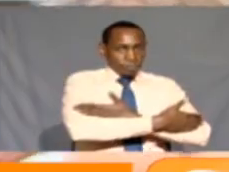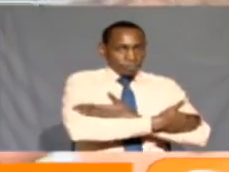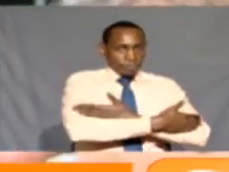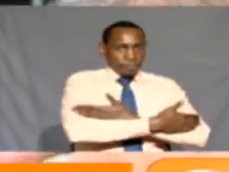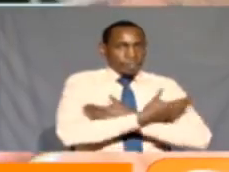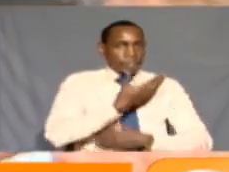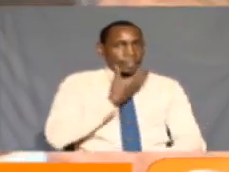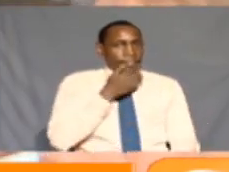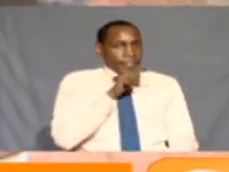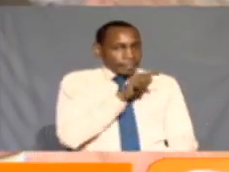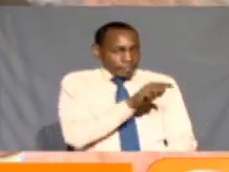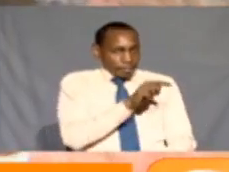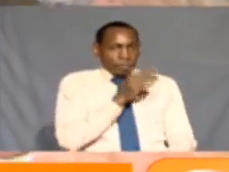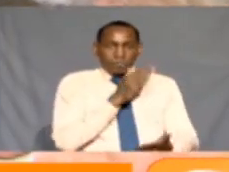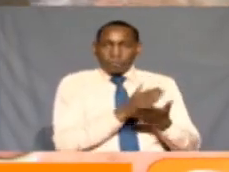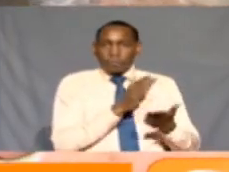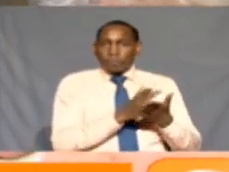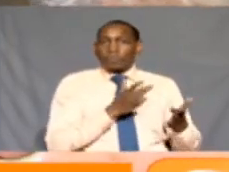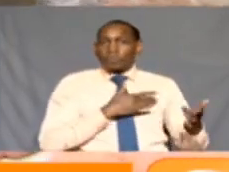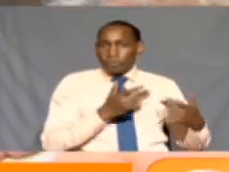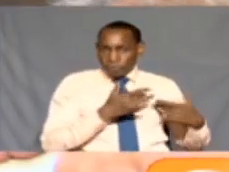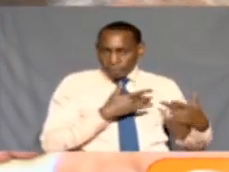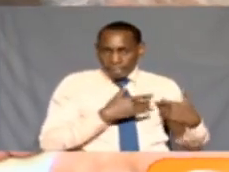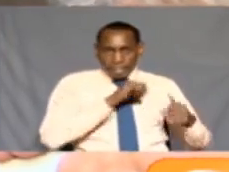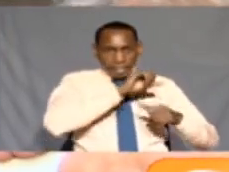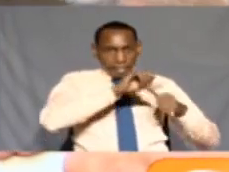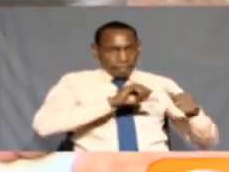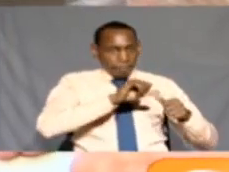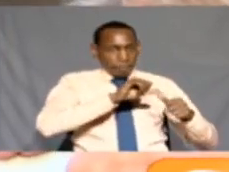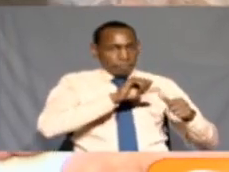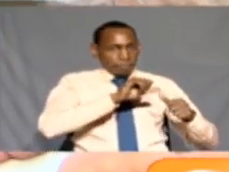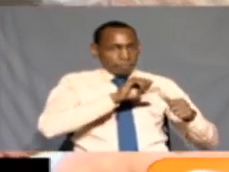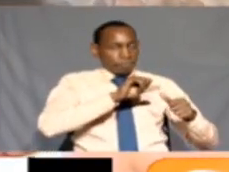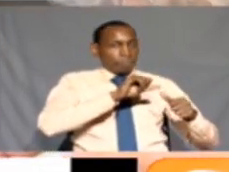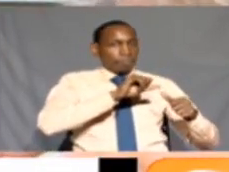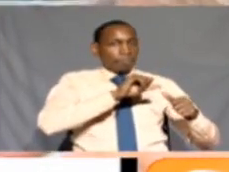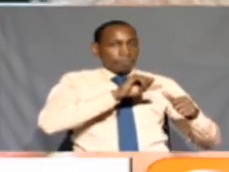he was very, very, very concerned about his